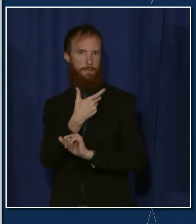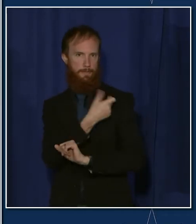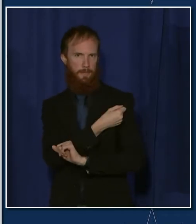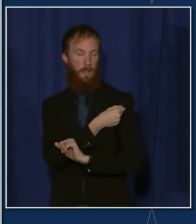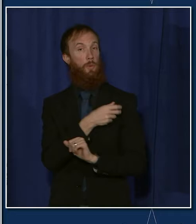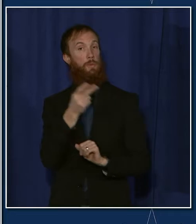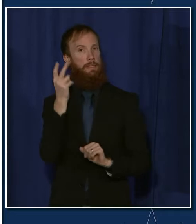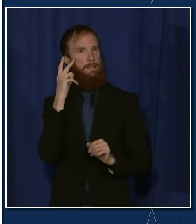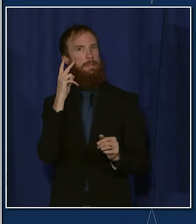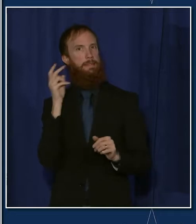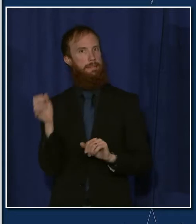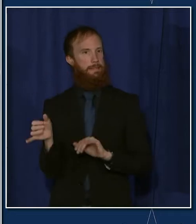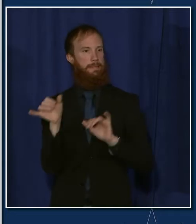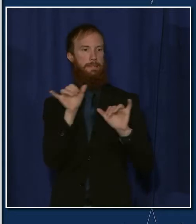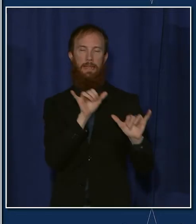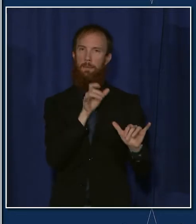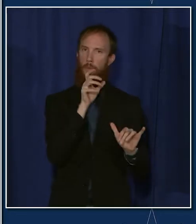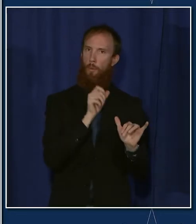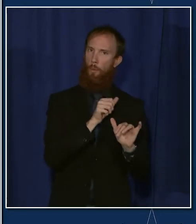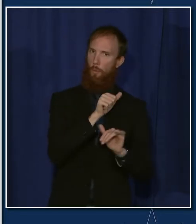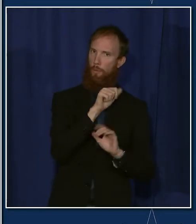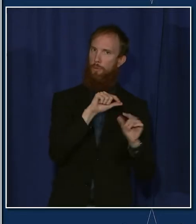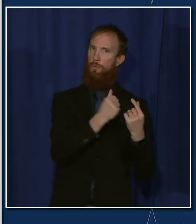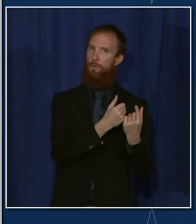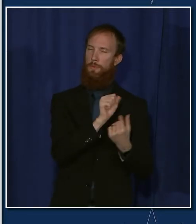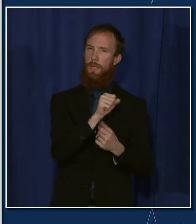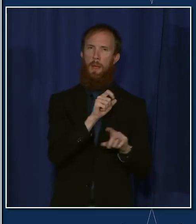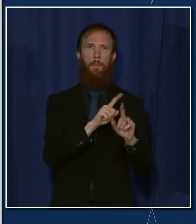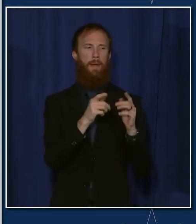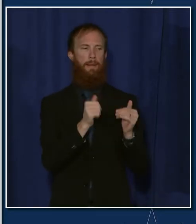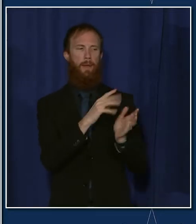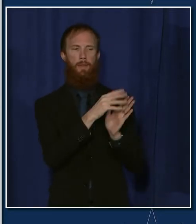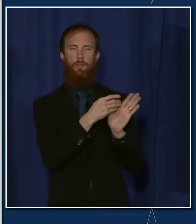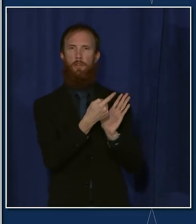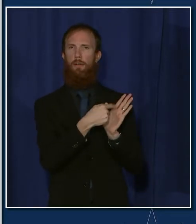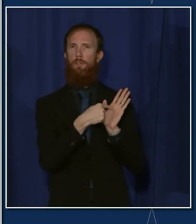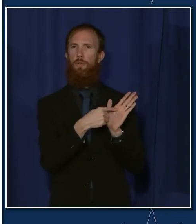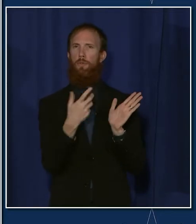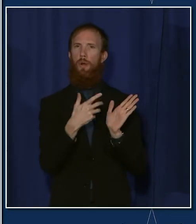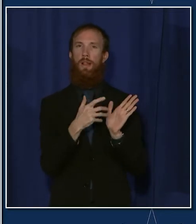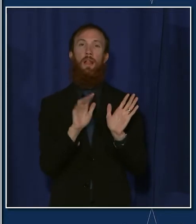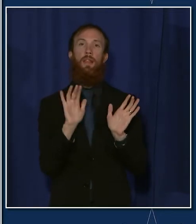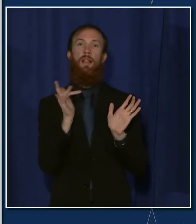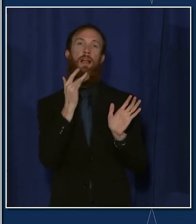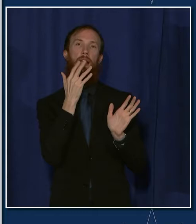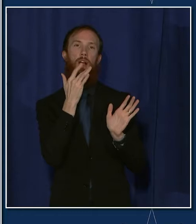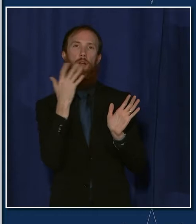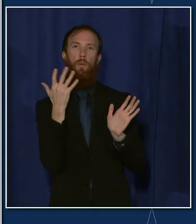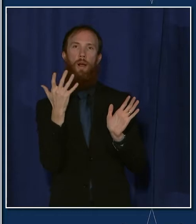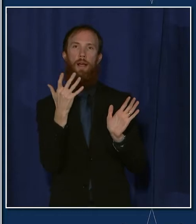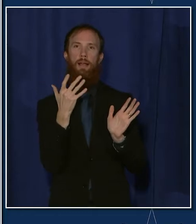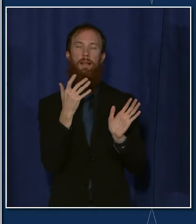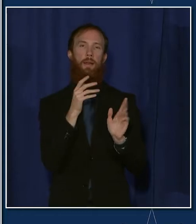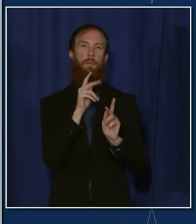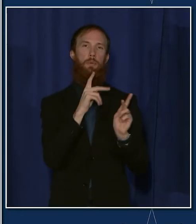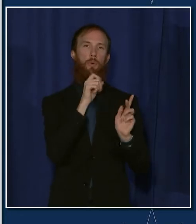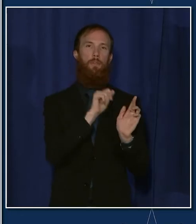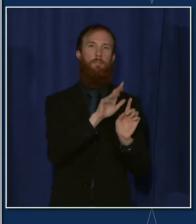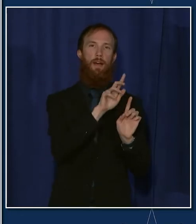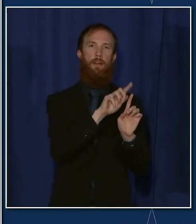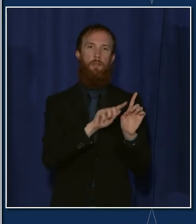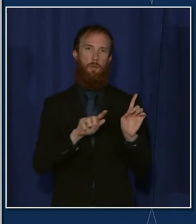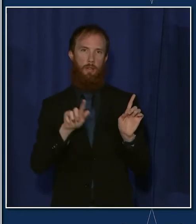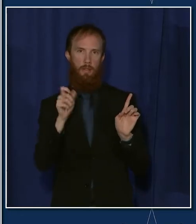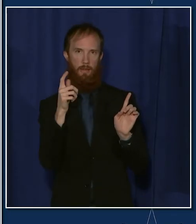age groups. And so what this graph is showing is the comparison. The lighter bars are the number of 5 to 11-year-olds